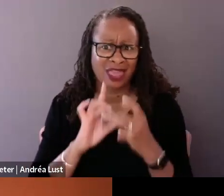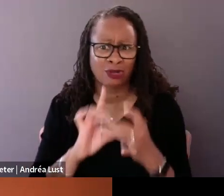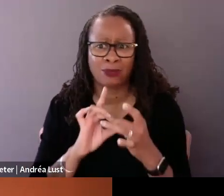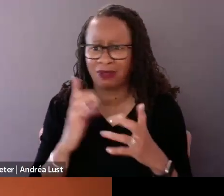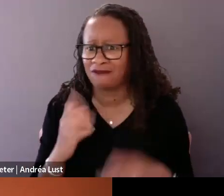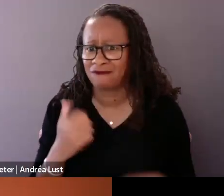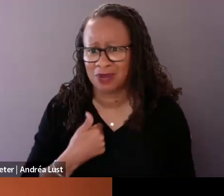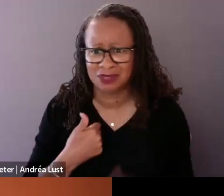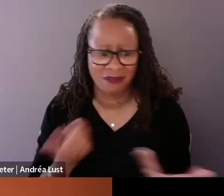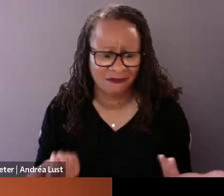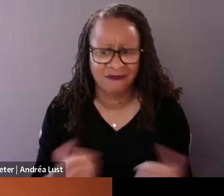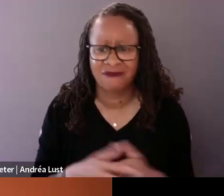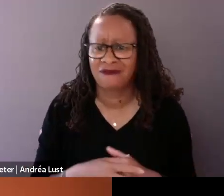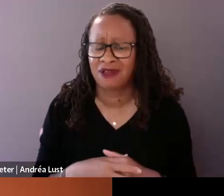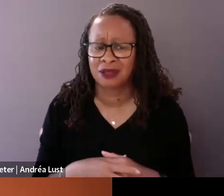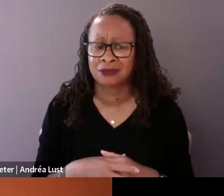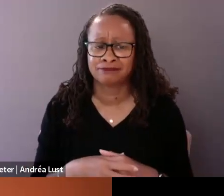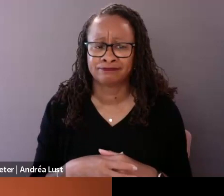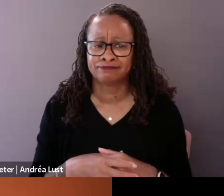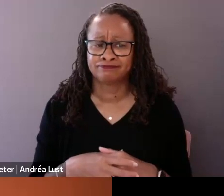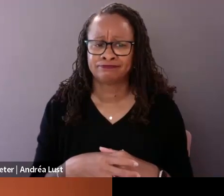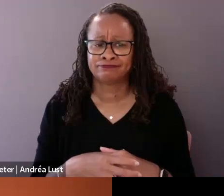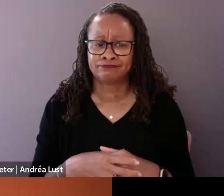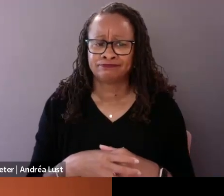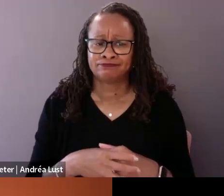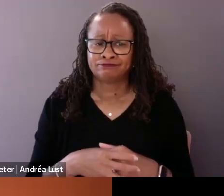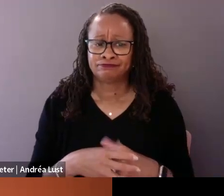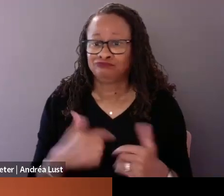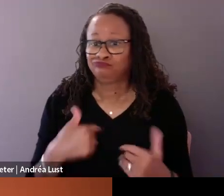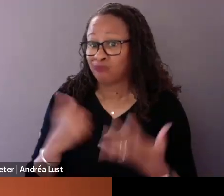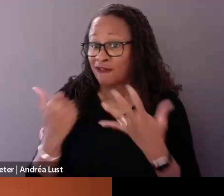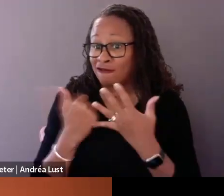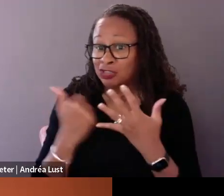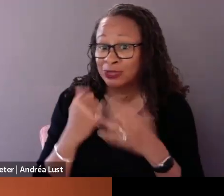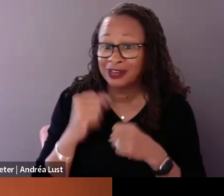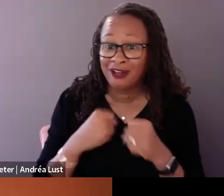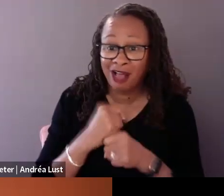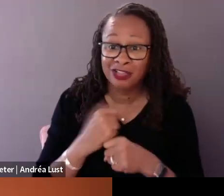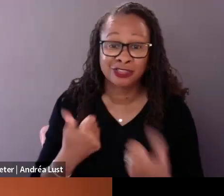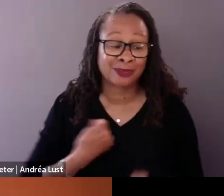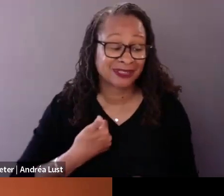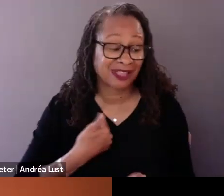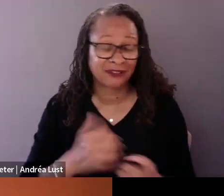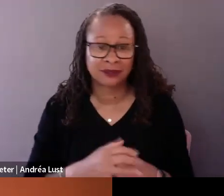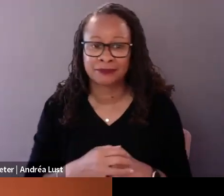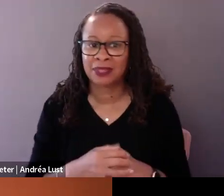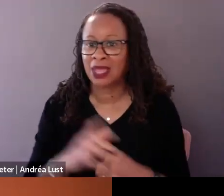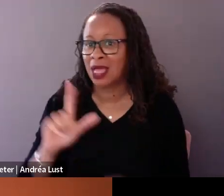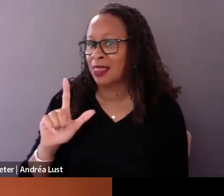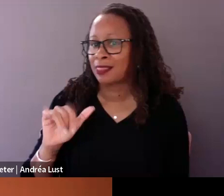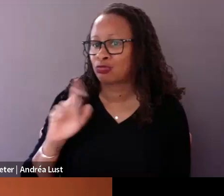because, you know, I was a, you know, freshman in college, a